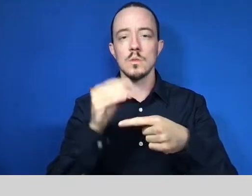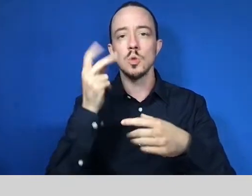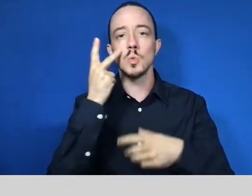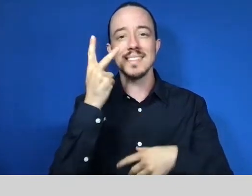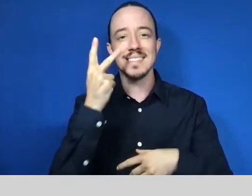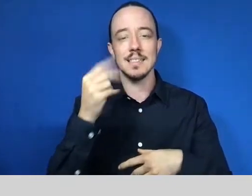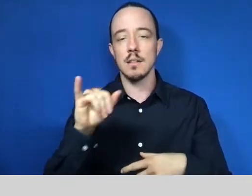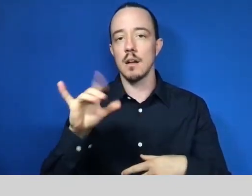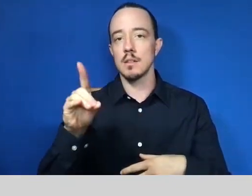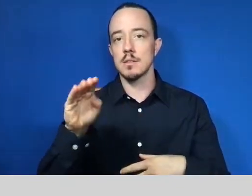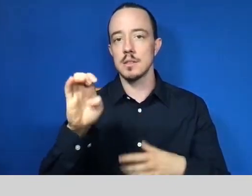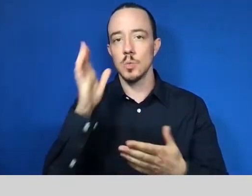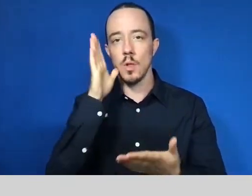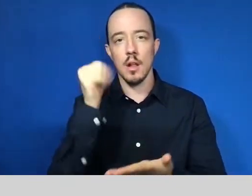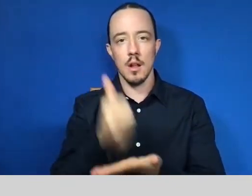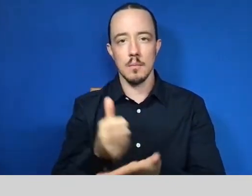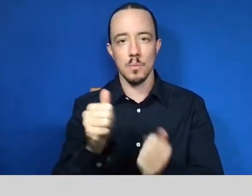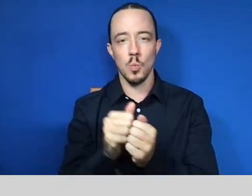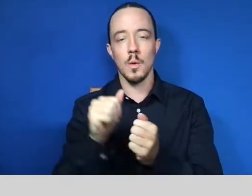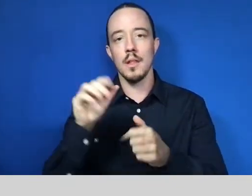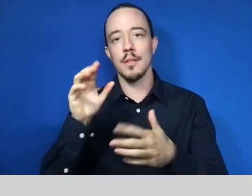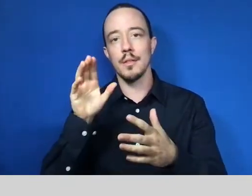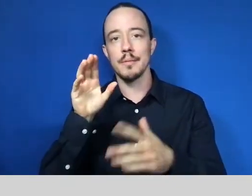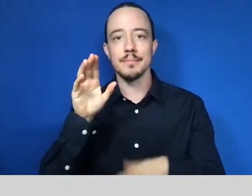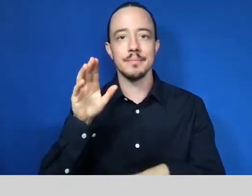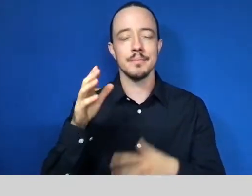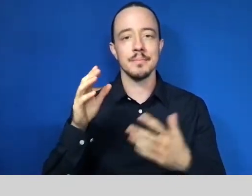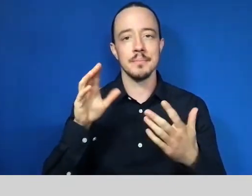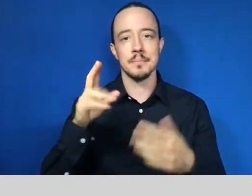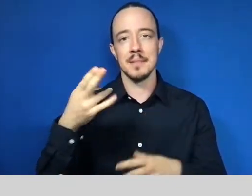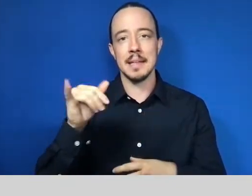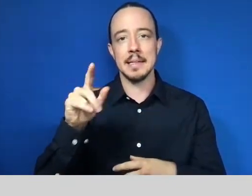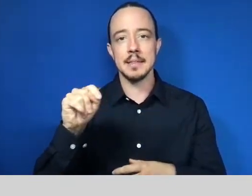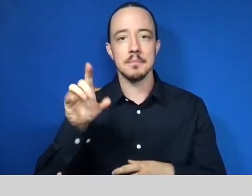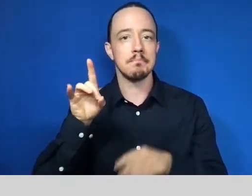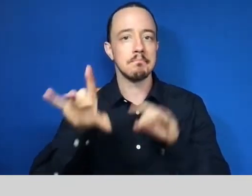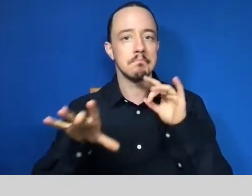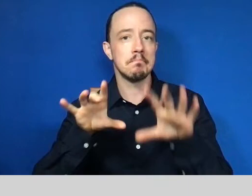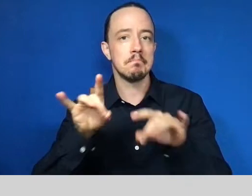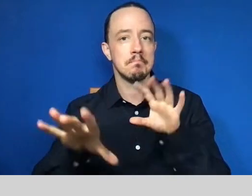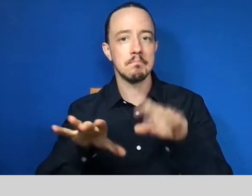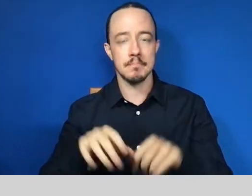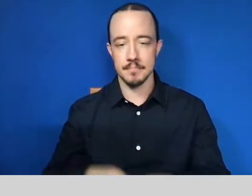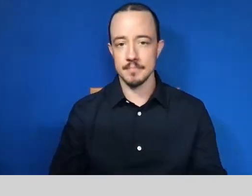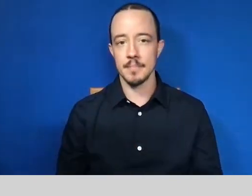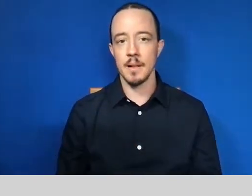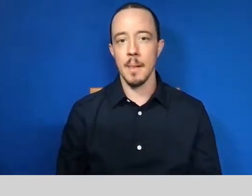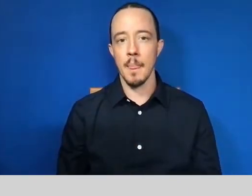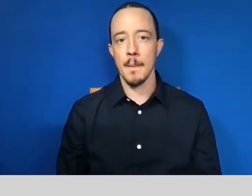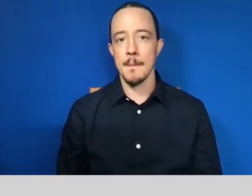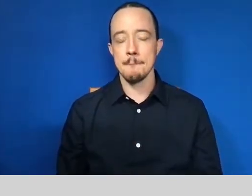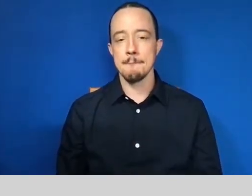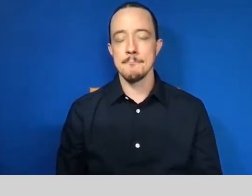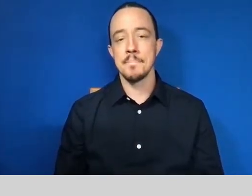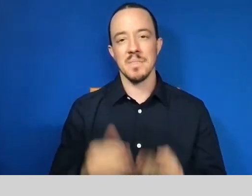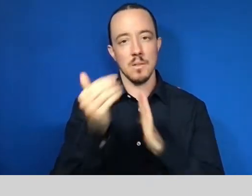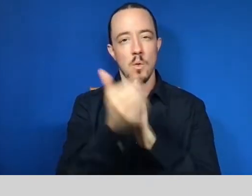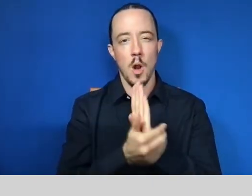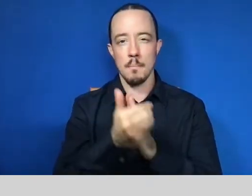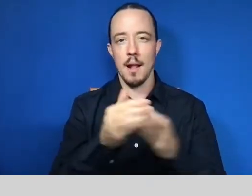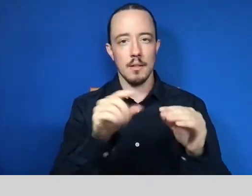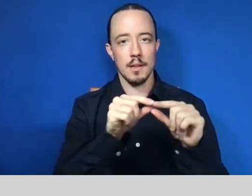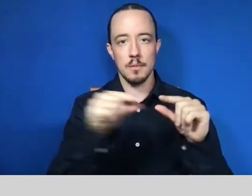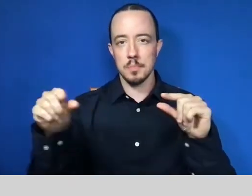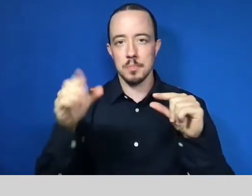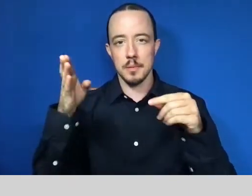see that IDE helps us with hints. It shows us the signature of the function, it autocompletes